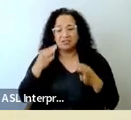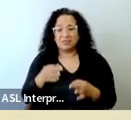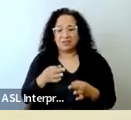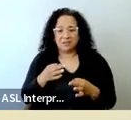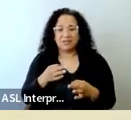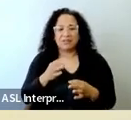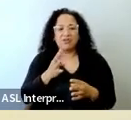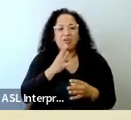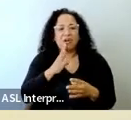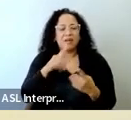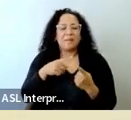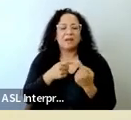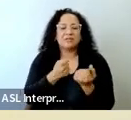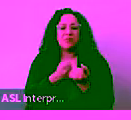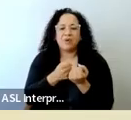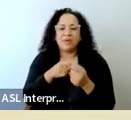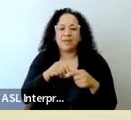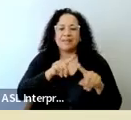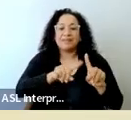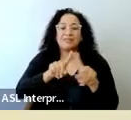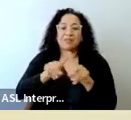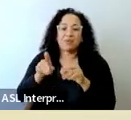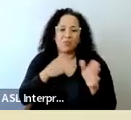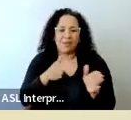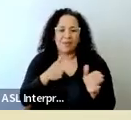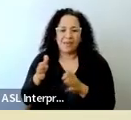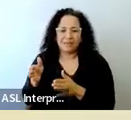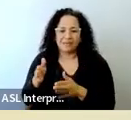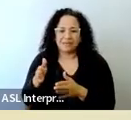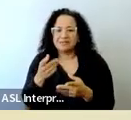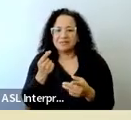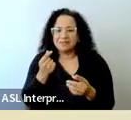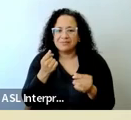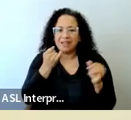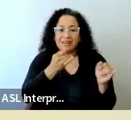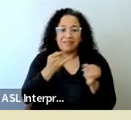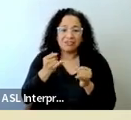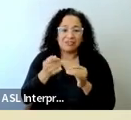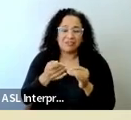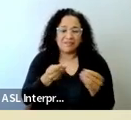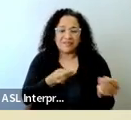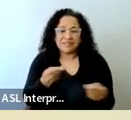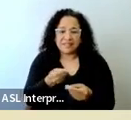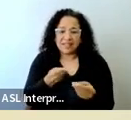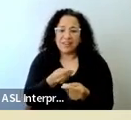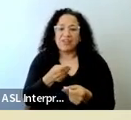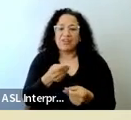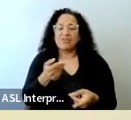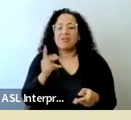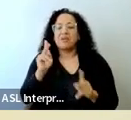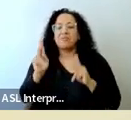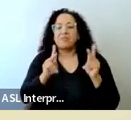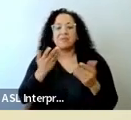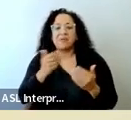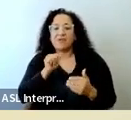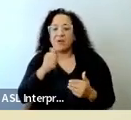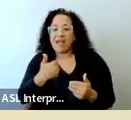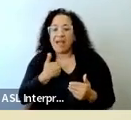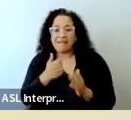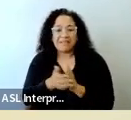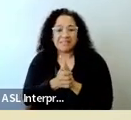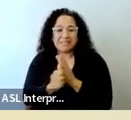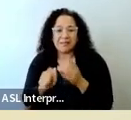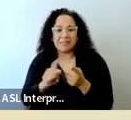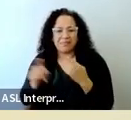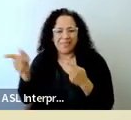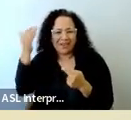in different ways, the concept of the what was then broker, the independent facilitator, the concept of folks who maybe don't have expertise, but they know you